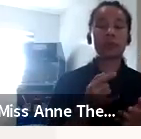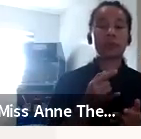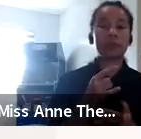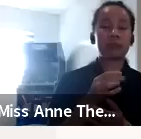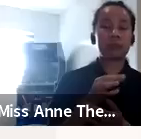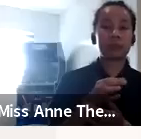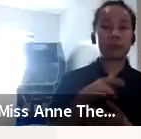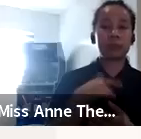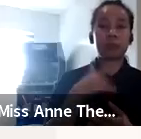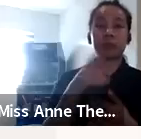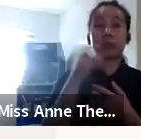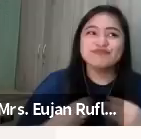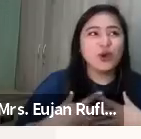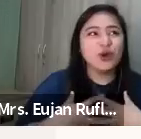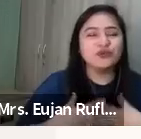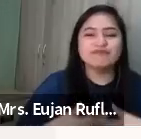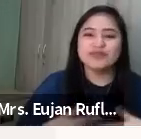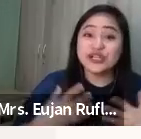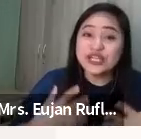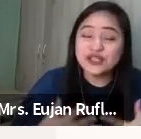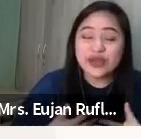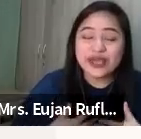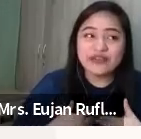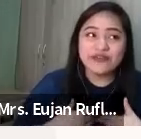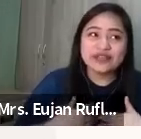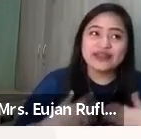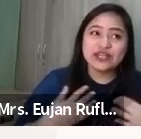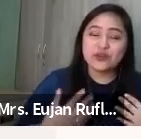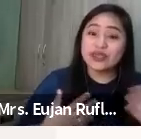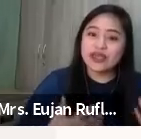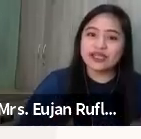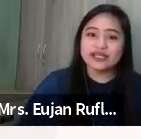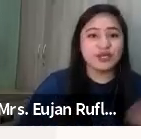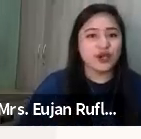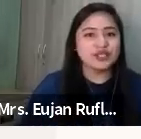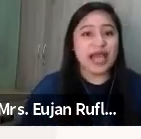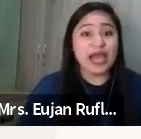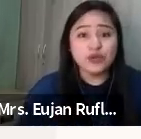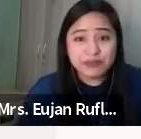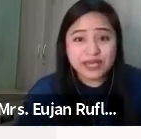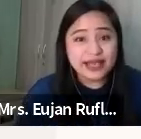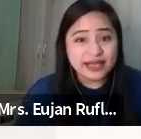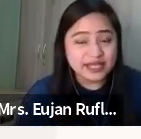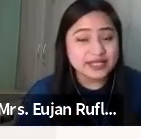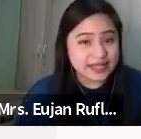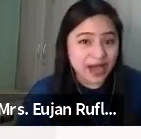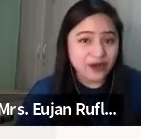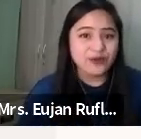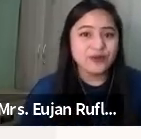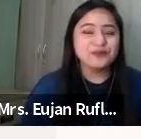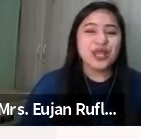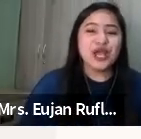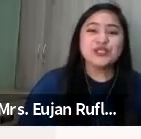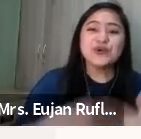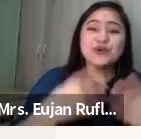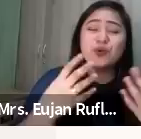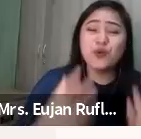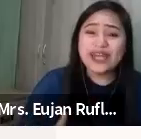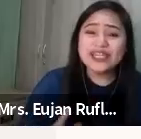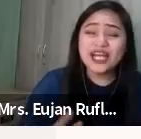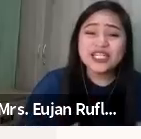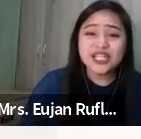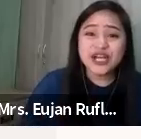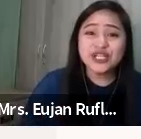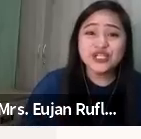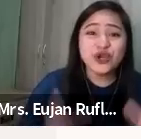feel in the future that, oh, the reason why I felt that way then is because I will be like this now. So,